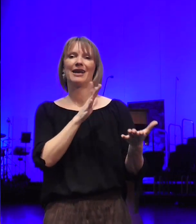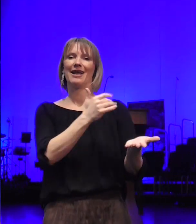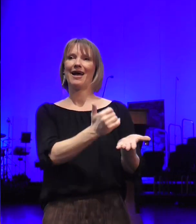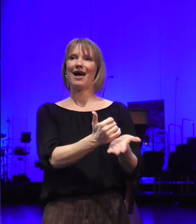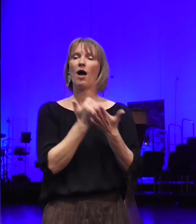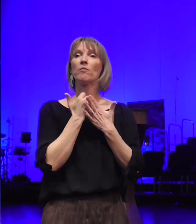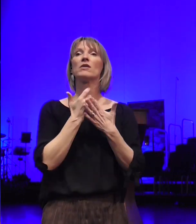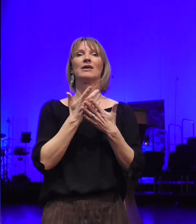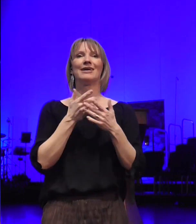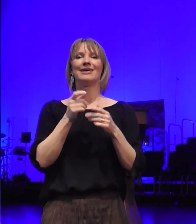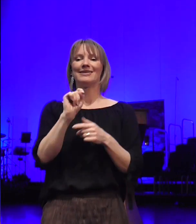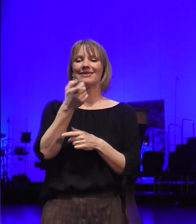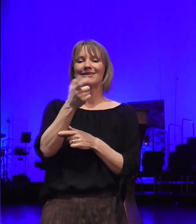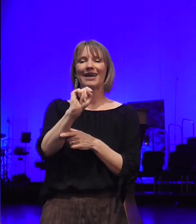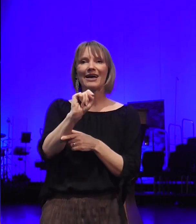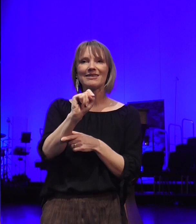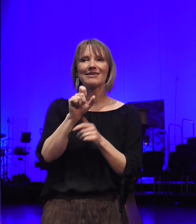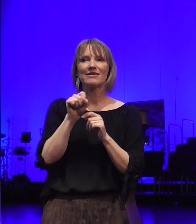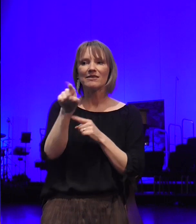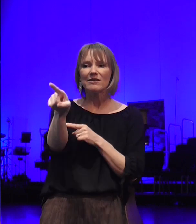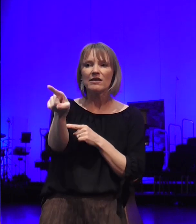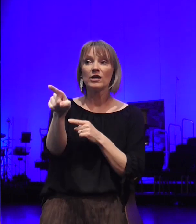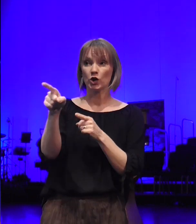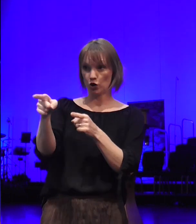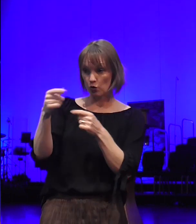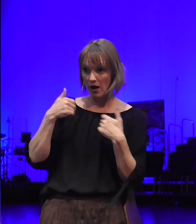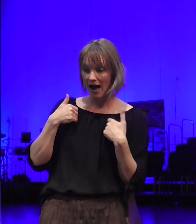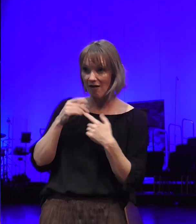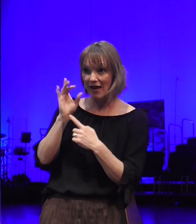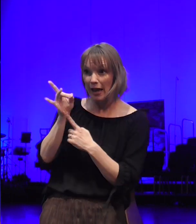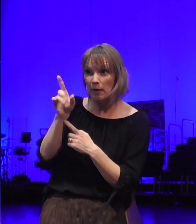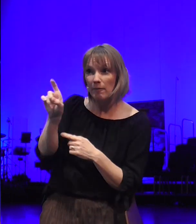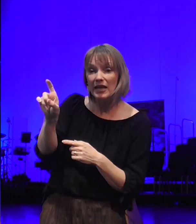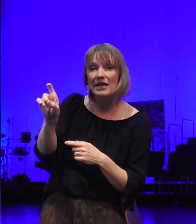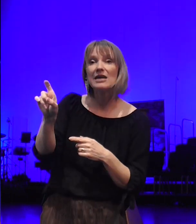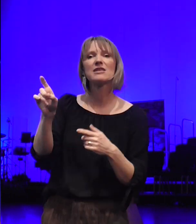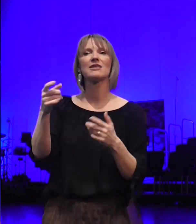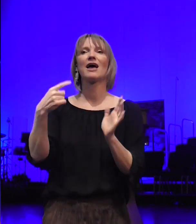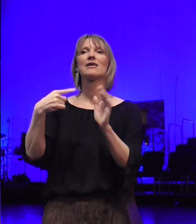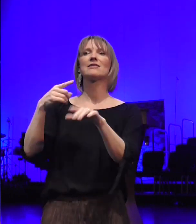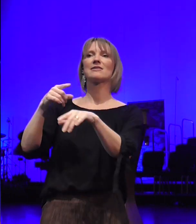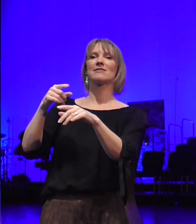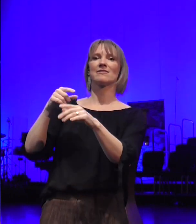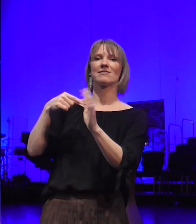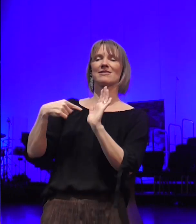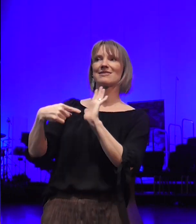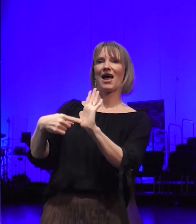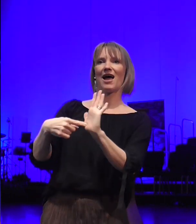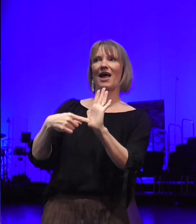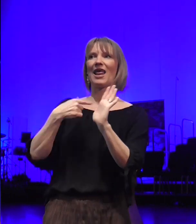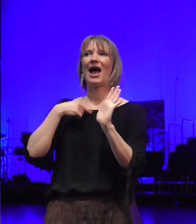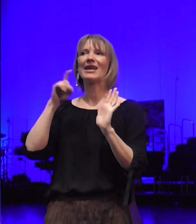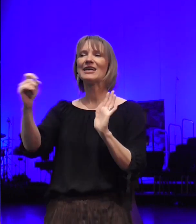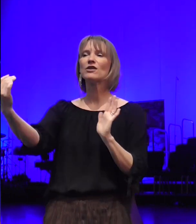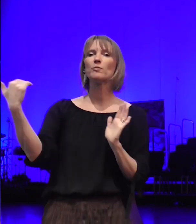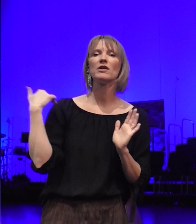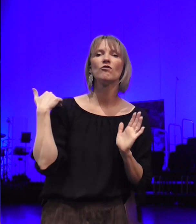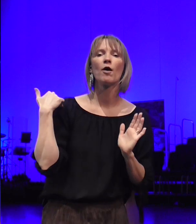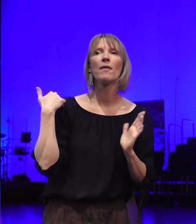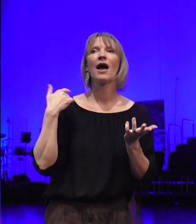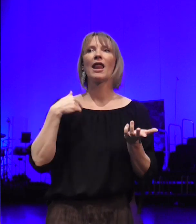actually start texting each other, do you have 8 minutes? As a signal to say, I just need to be reminded and